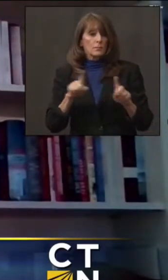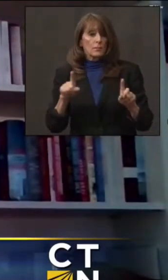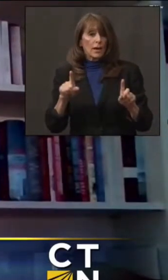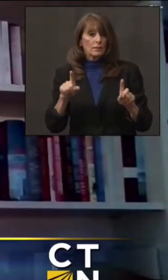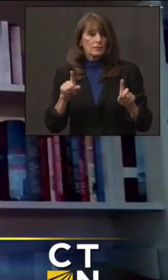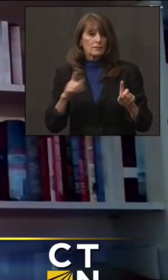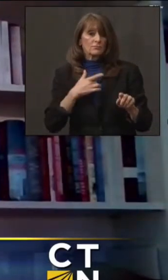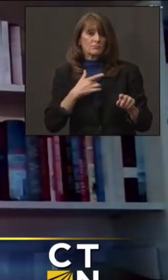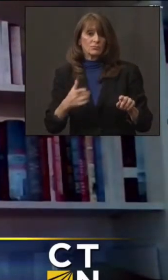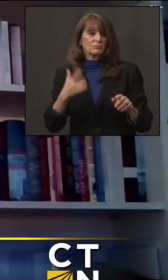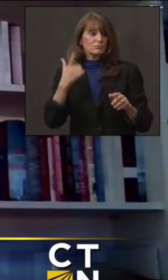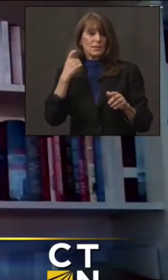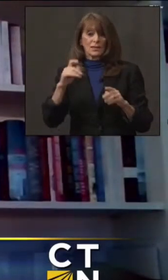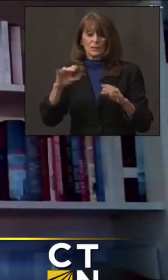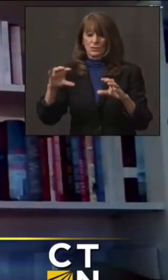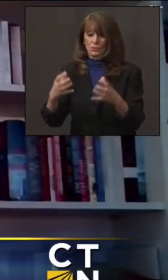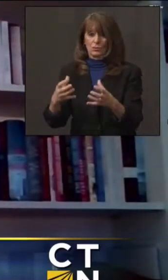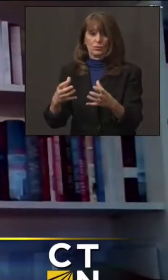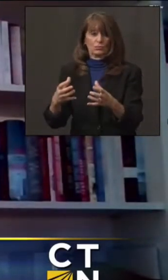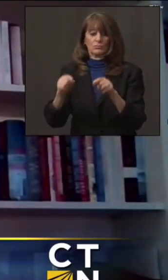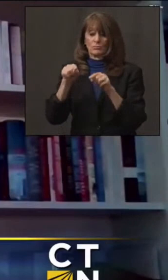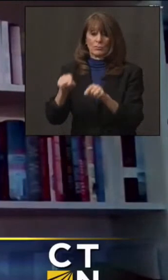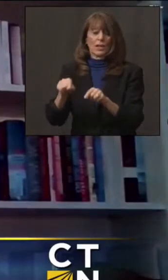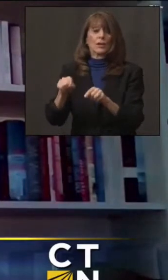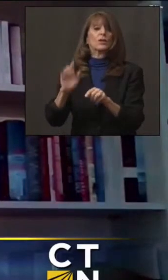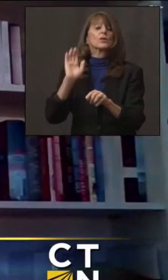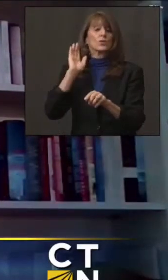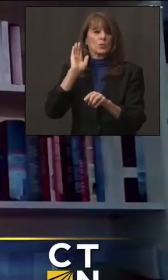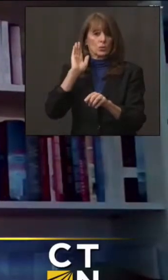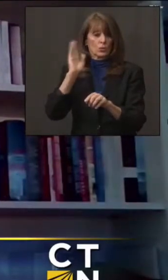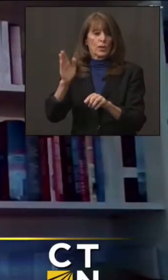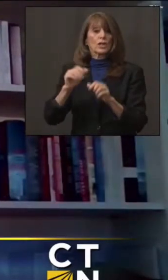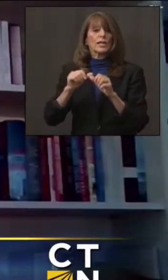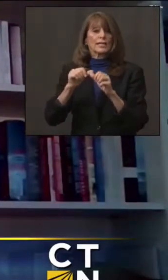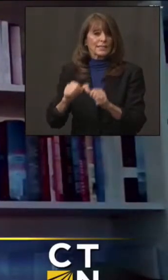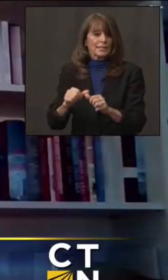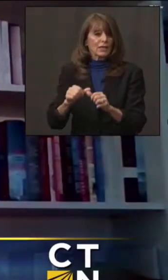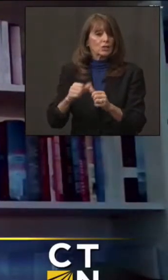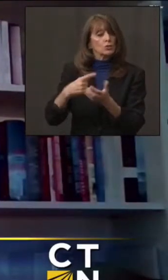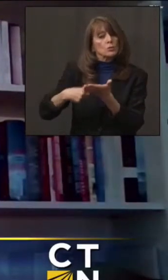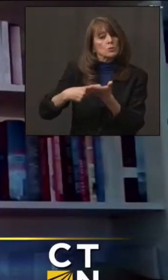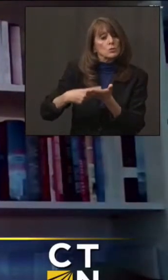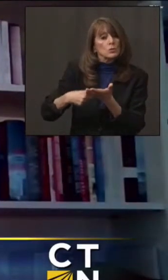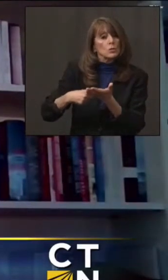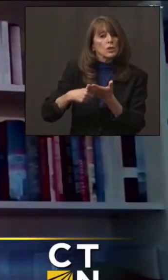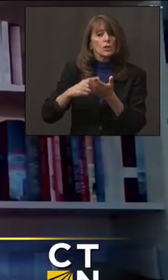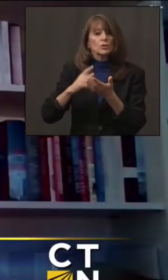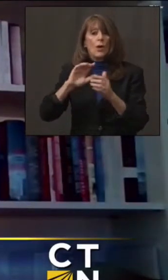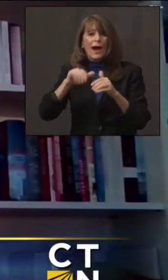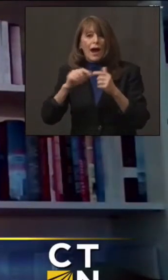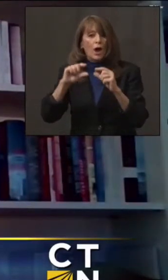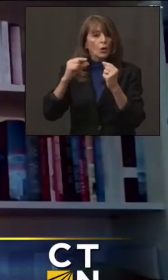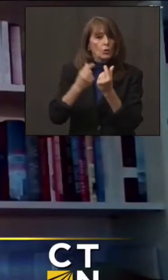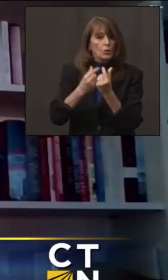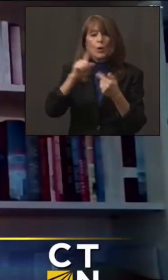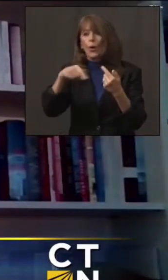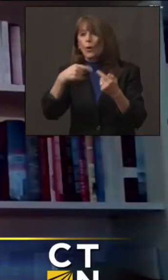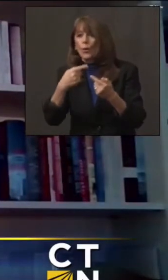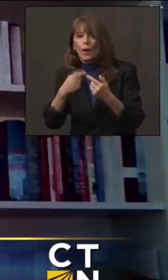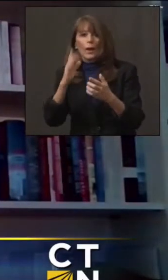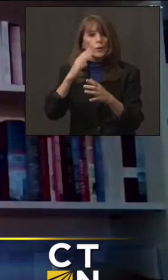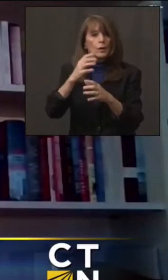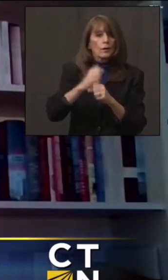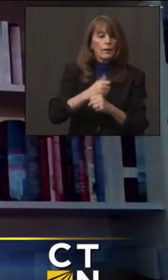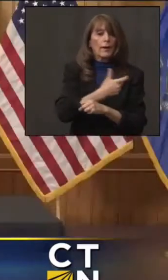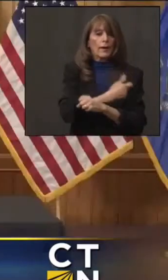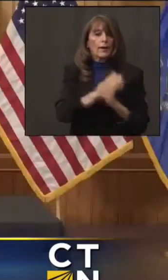of the risks there, and we'll continue to work on further prioritization within those categories.